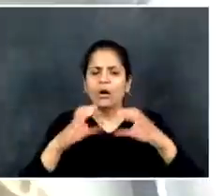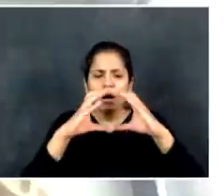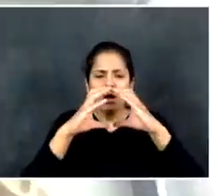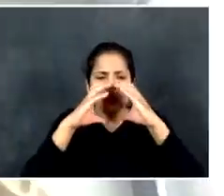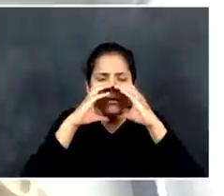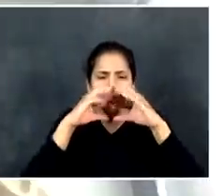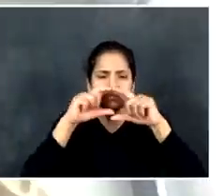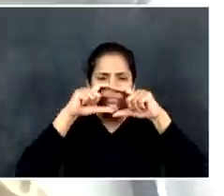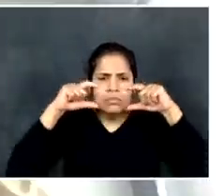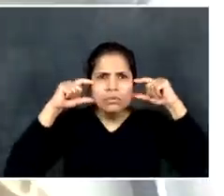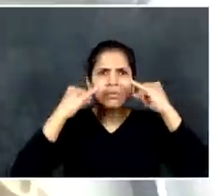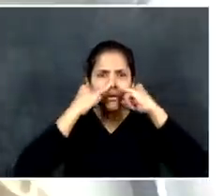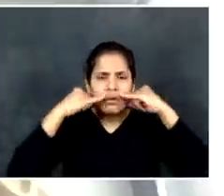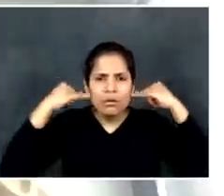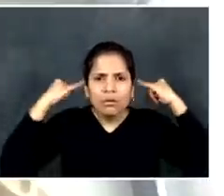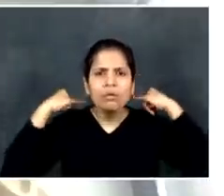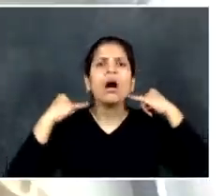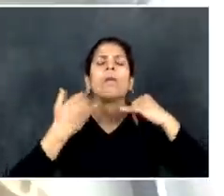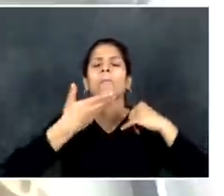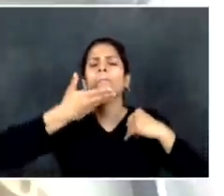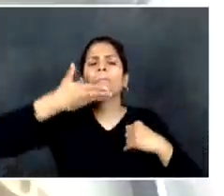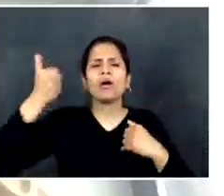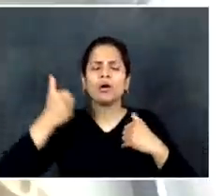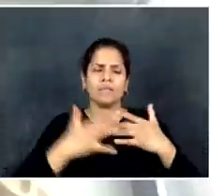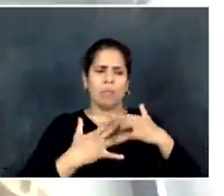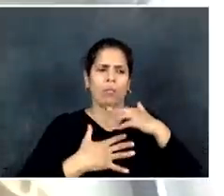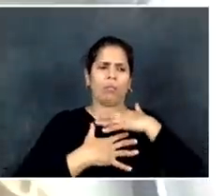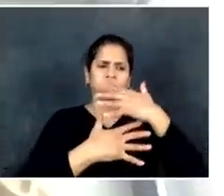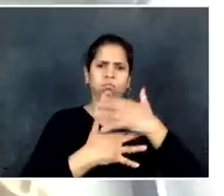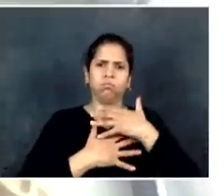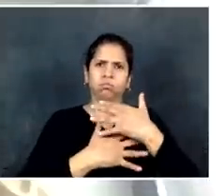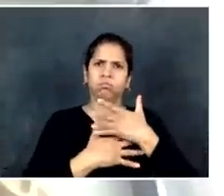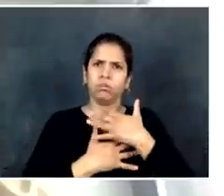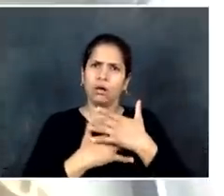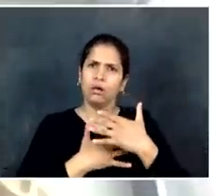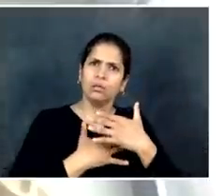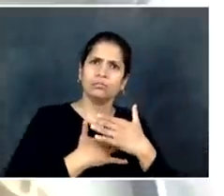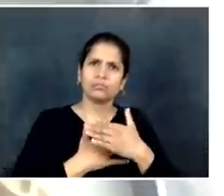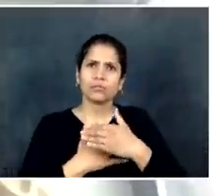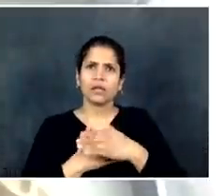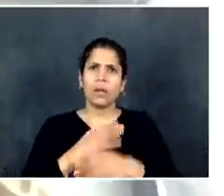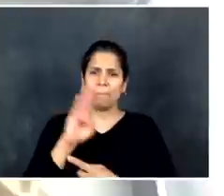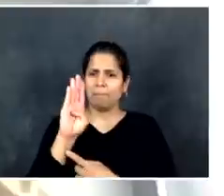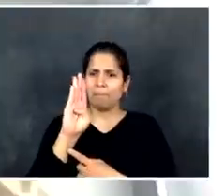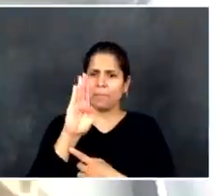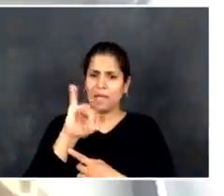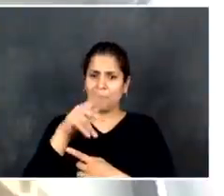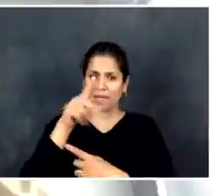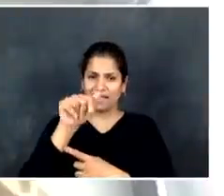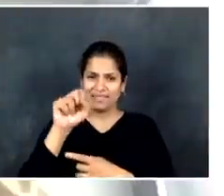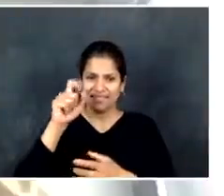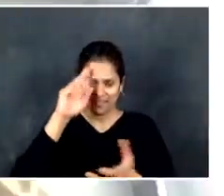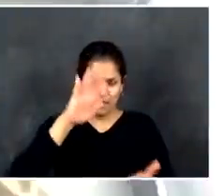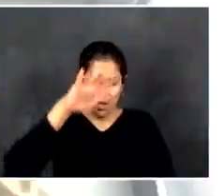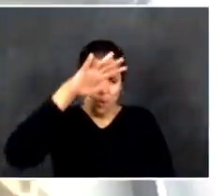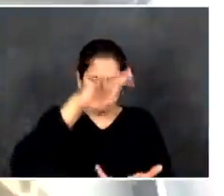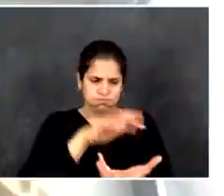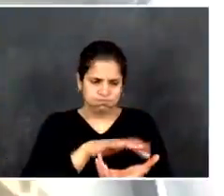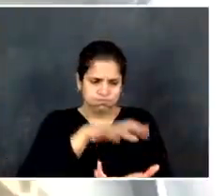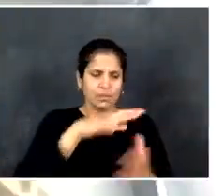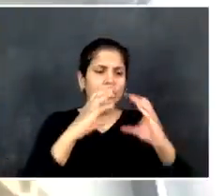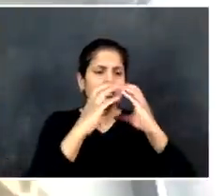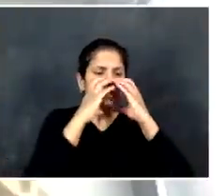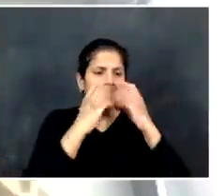using BPAP and BiPAP and other methods of trying to keep people off the ventilators, in part because